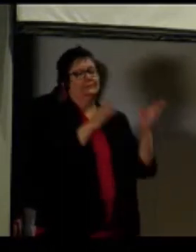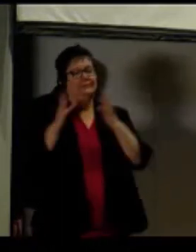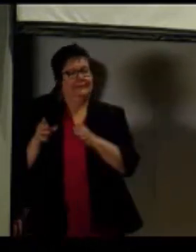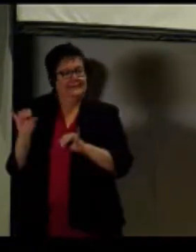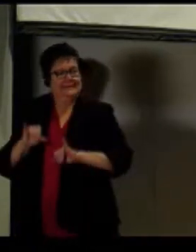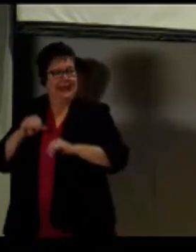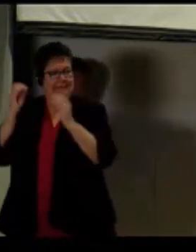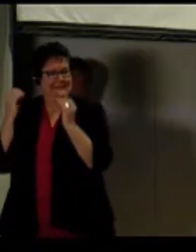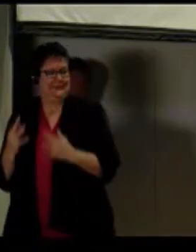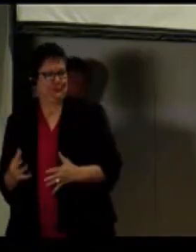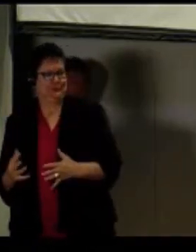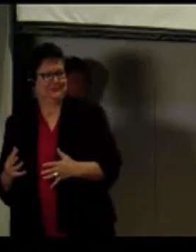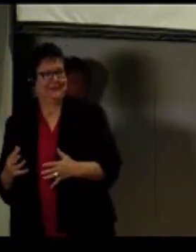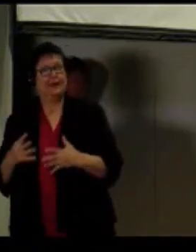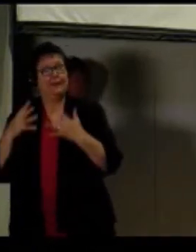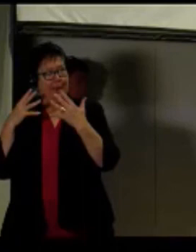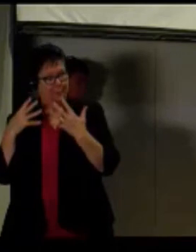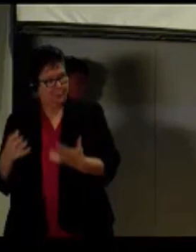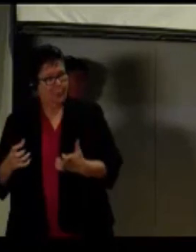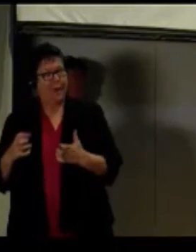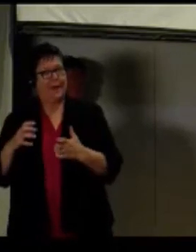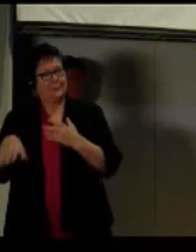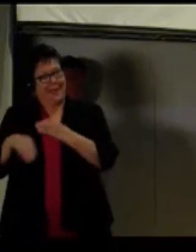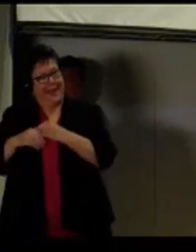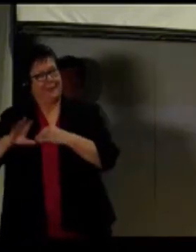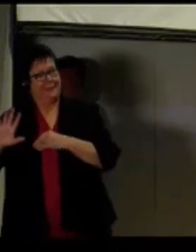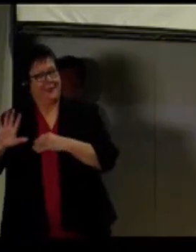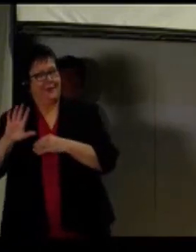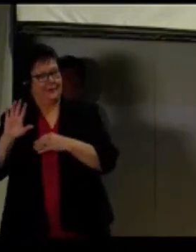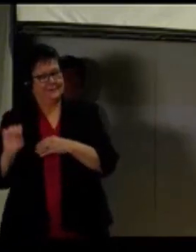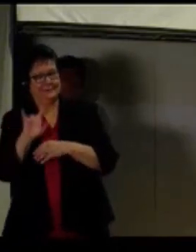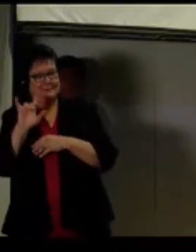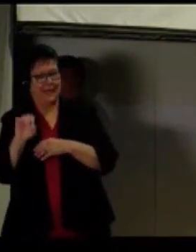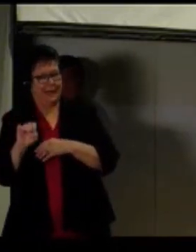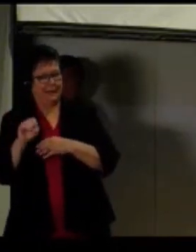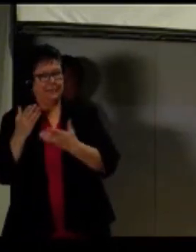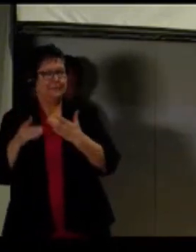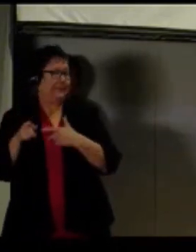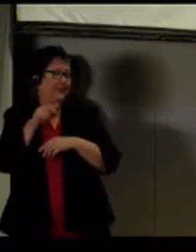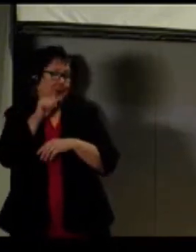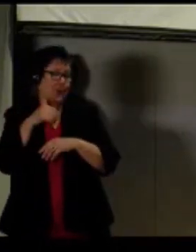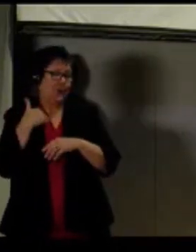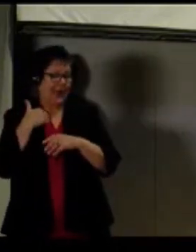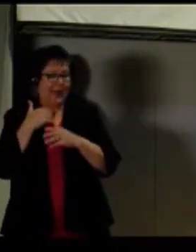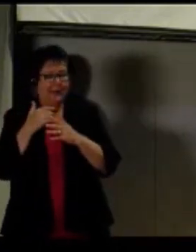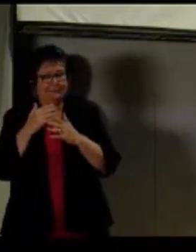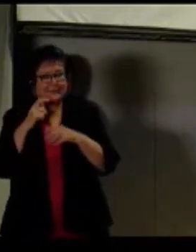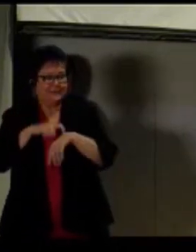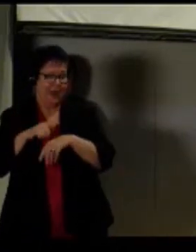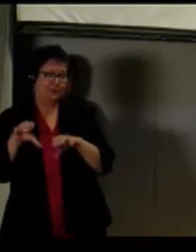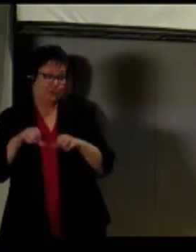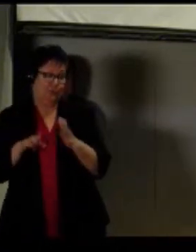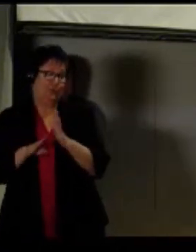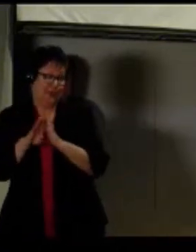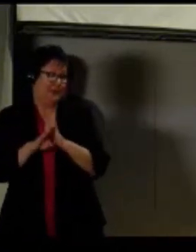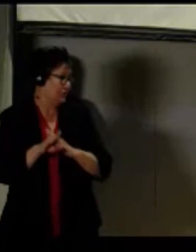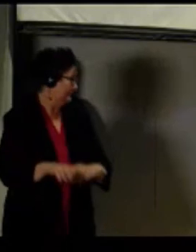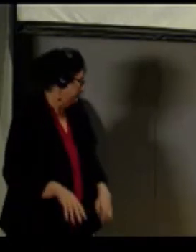are using it. They want to be able to give their voice to it, but they may not have the skills or the time to do the actual creation.